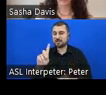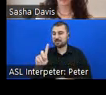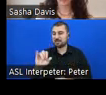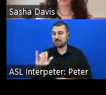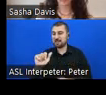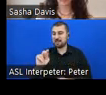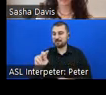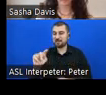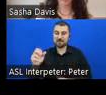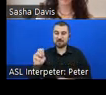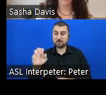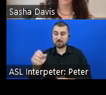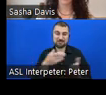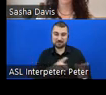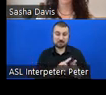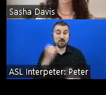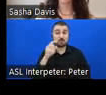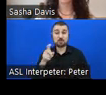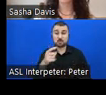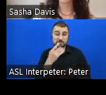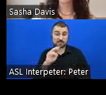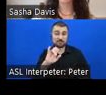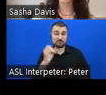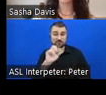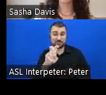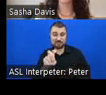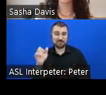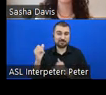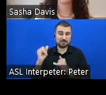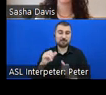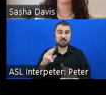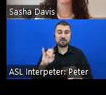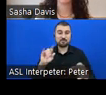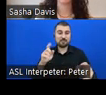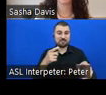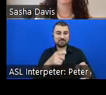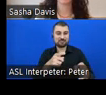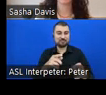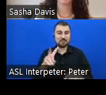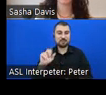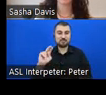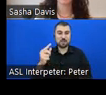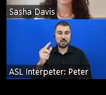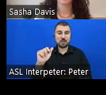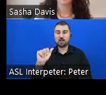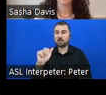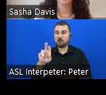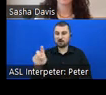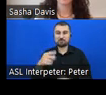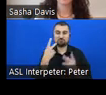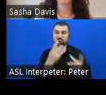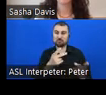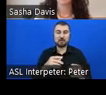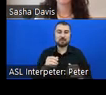you are a jazz fan, like me, the Village Vanguard is a must-see, one of the oldest continually operating